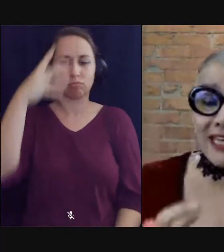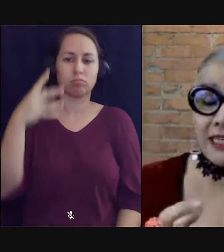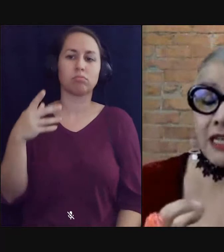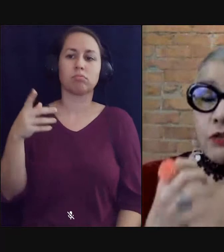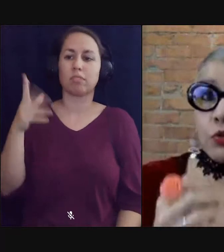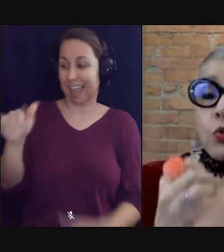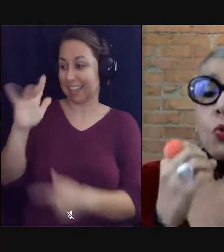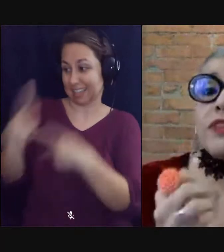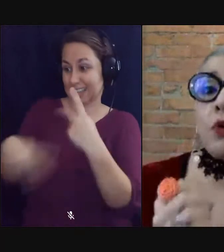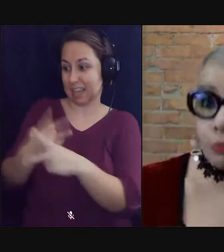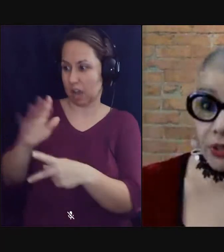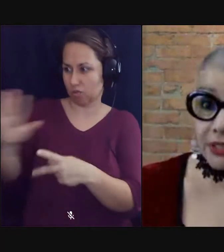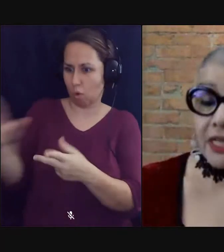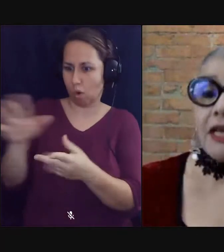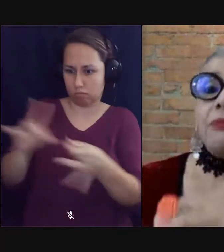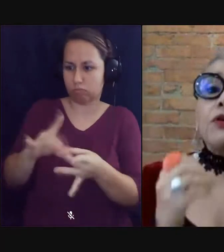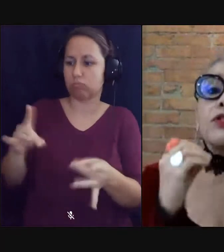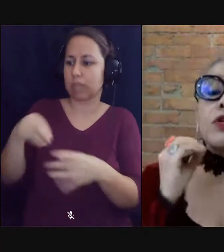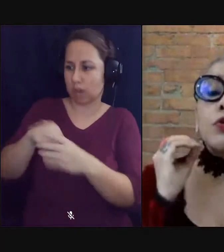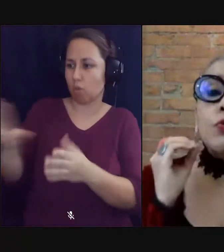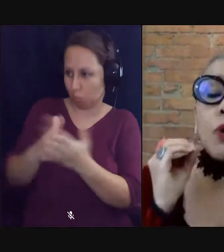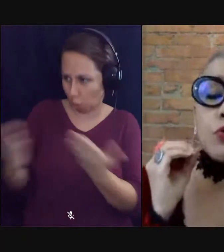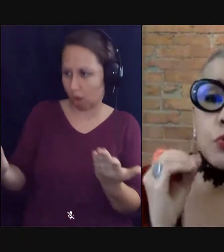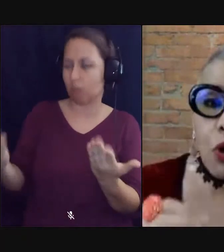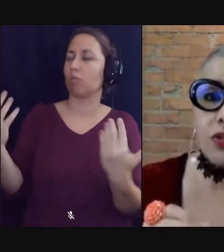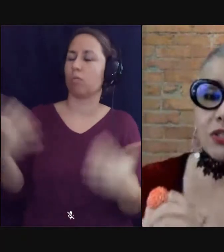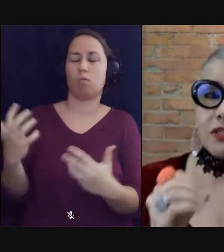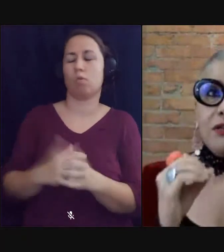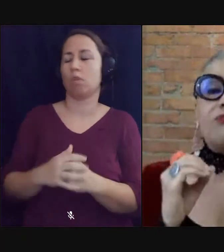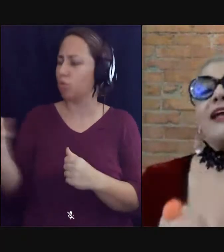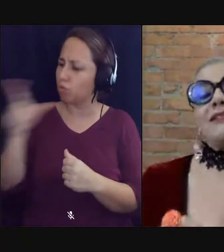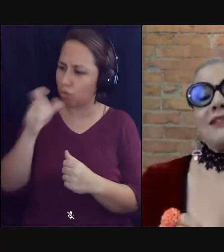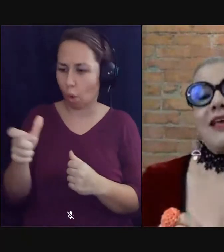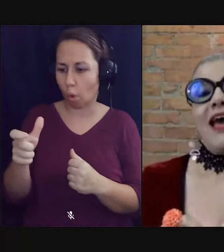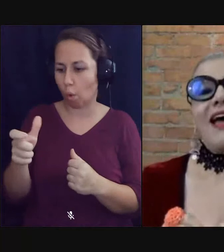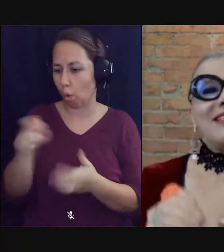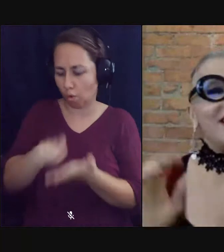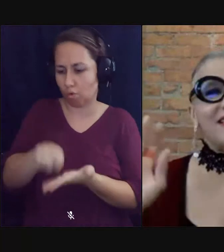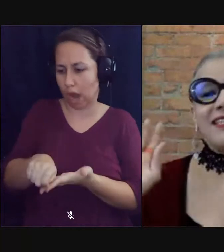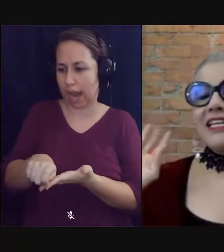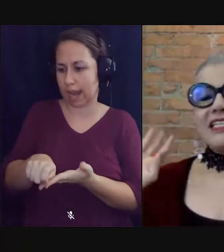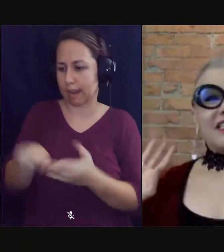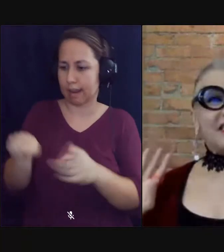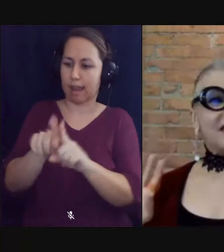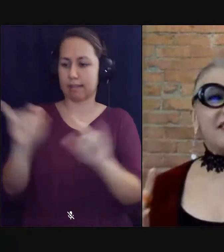jumped into with your book. Because you do not write as